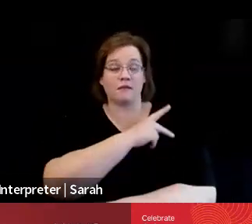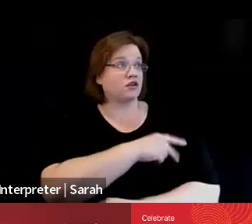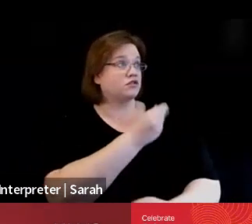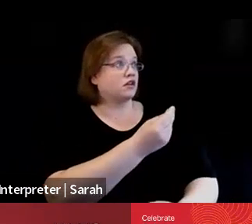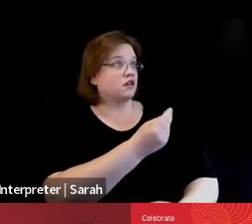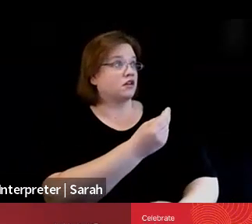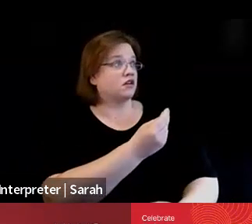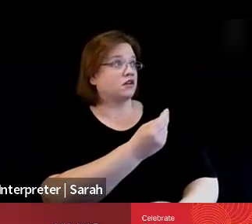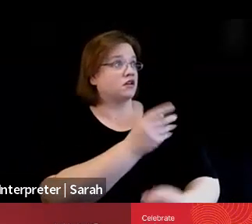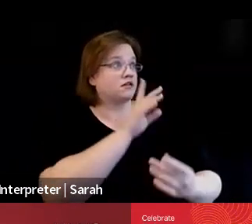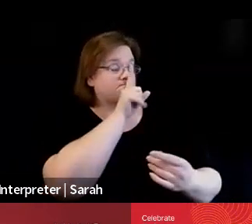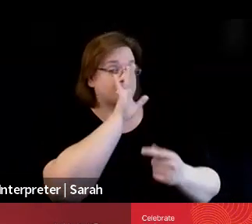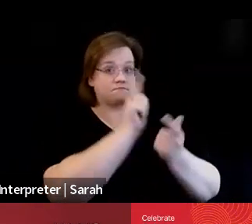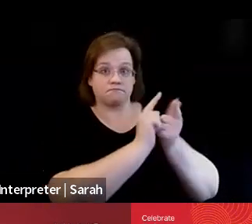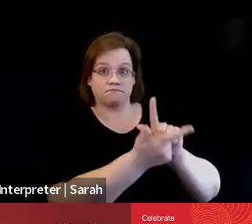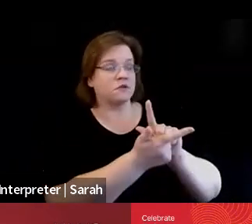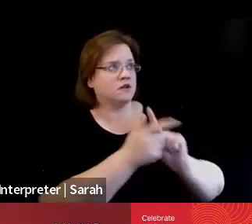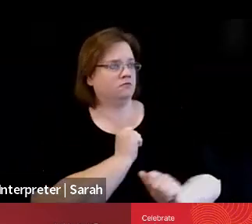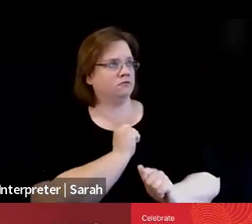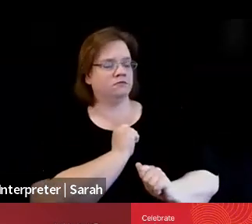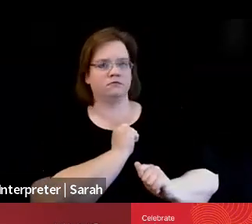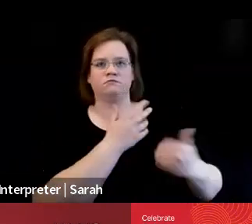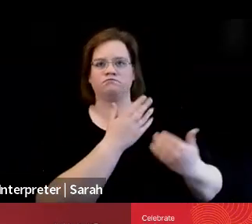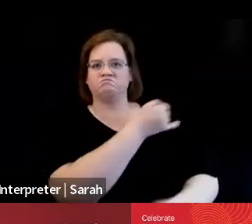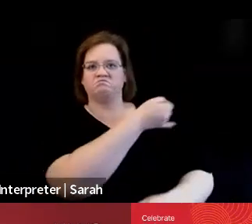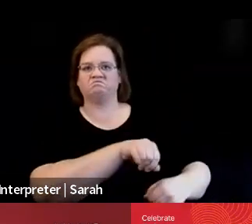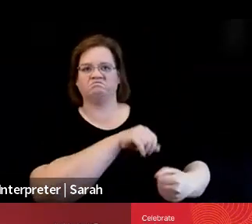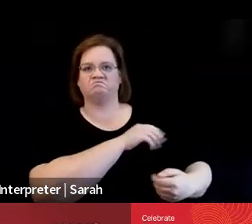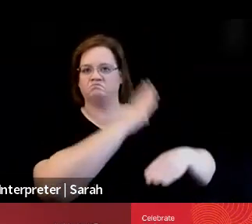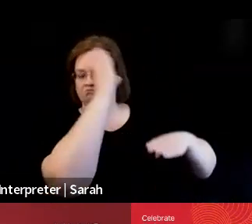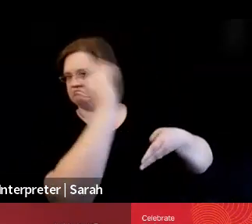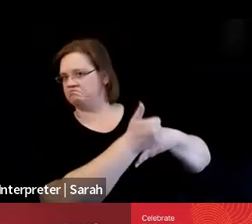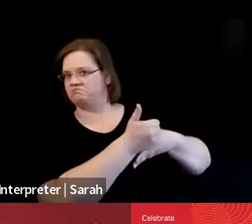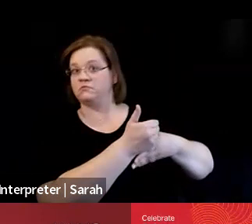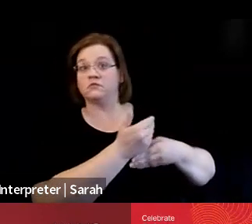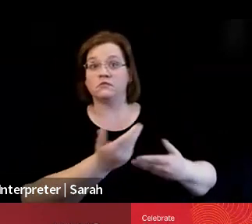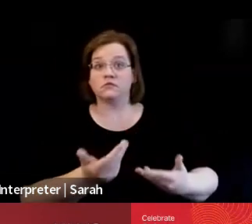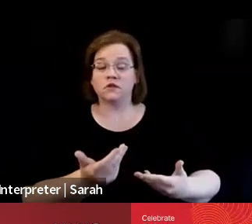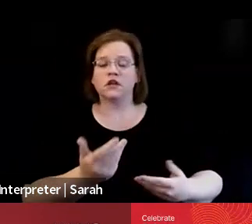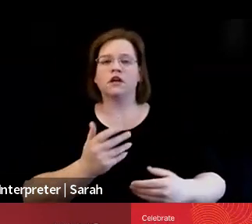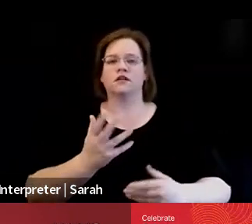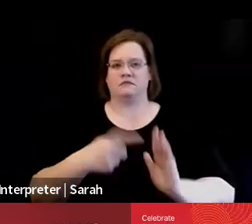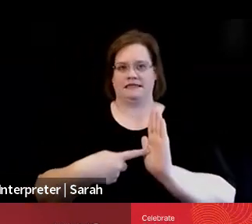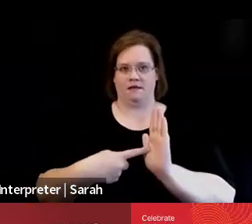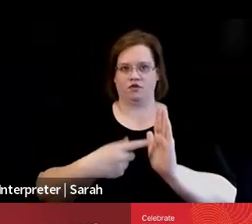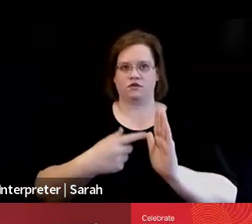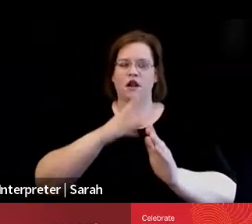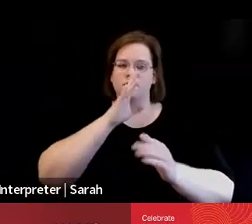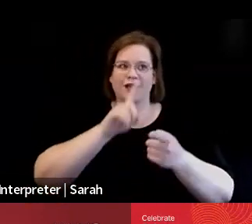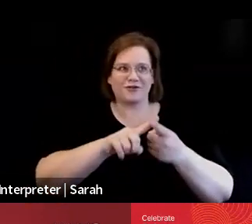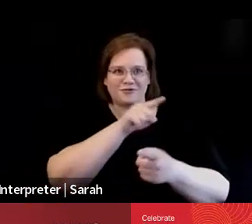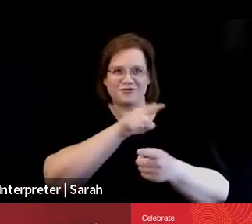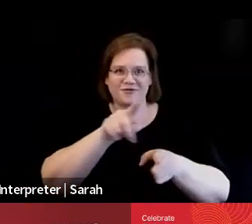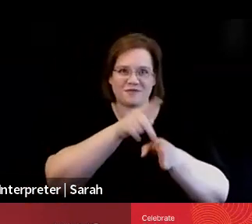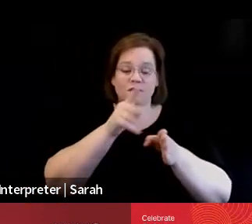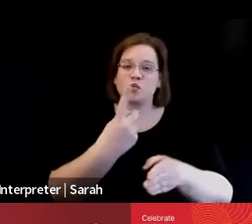use those terms directly. And I say this because, just to give an example, right? And I'm speaking to professions that, just to